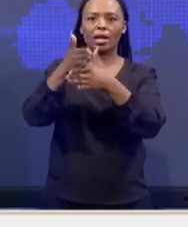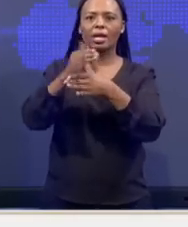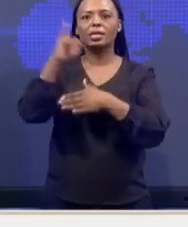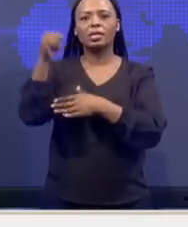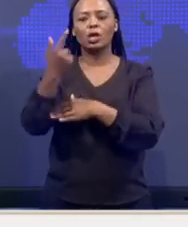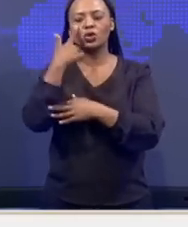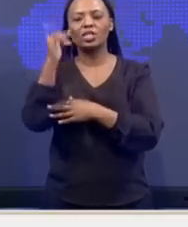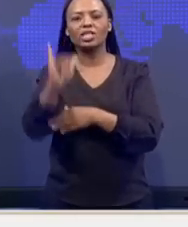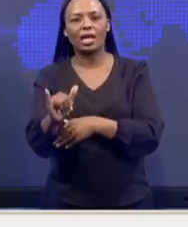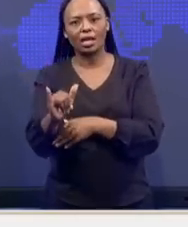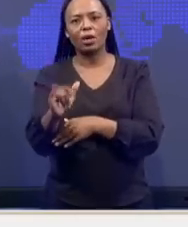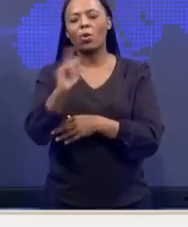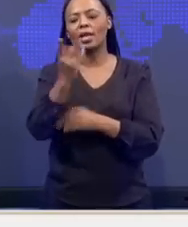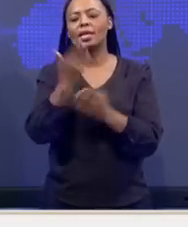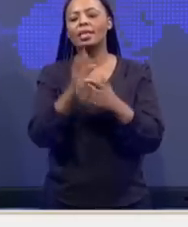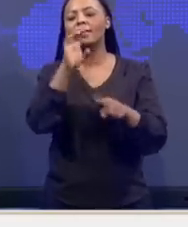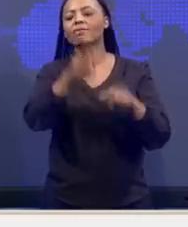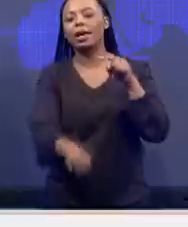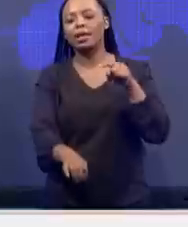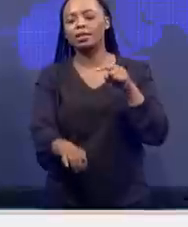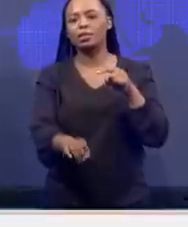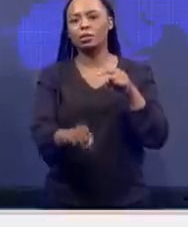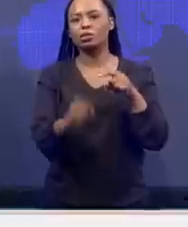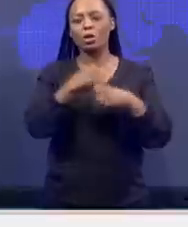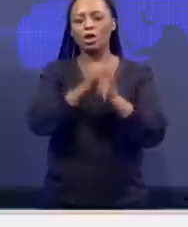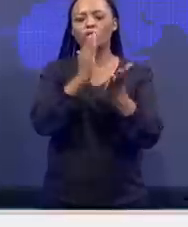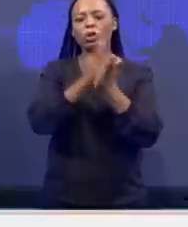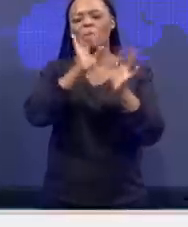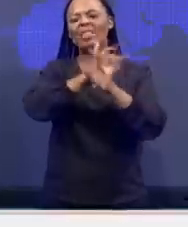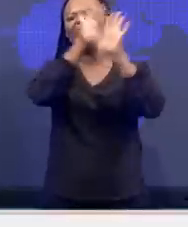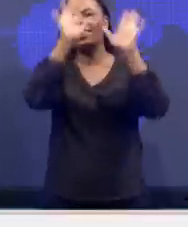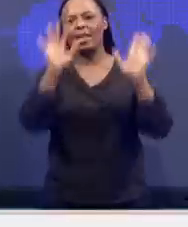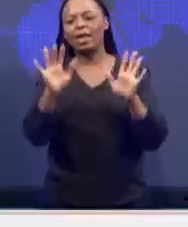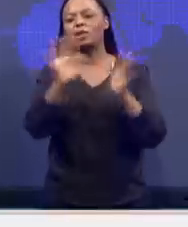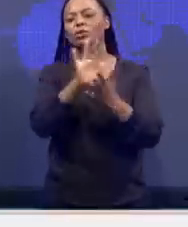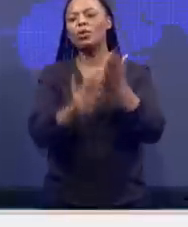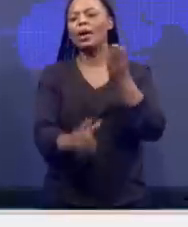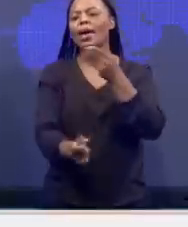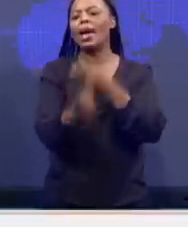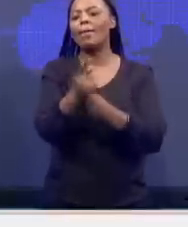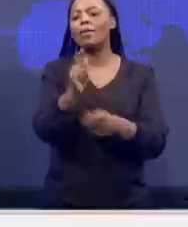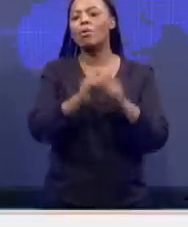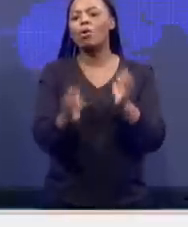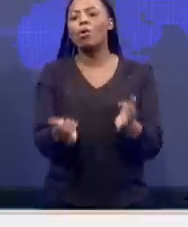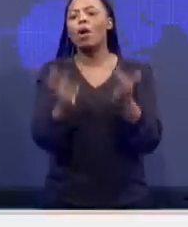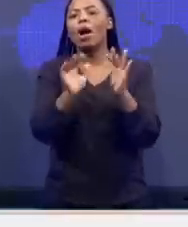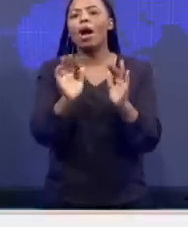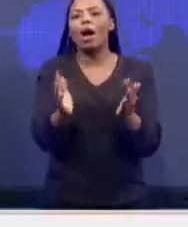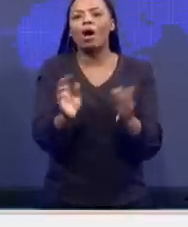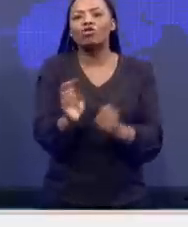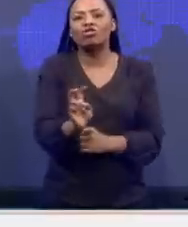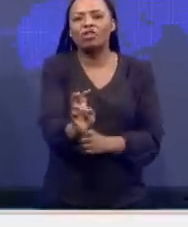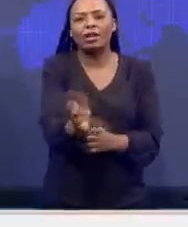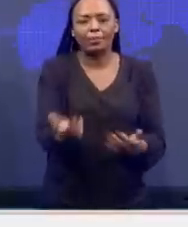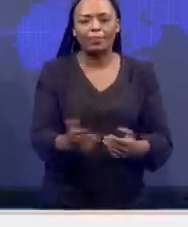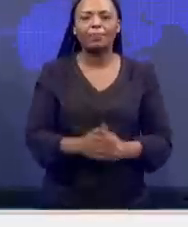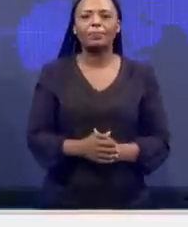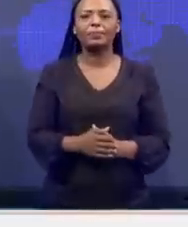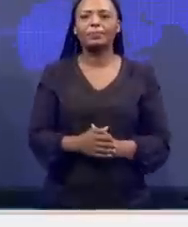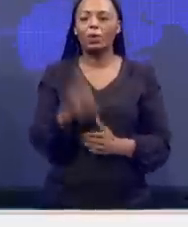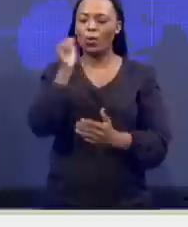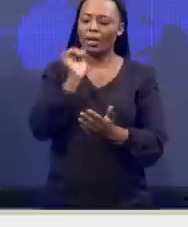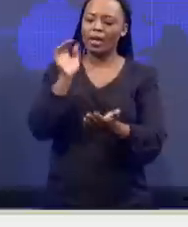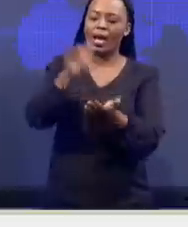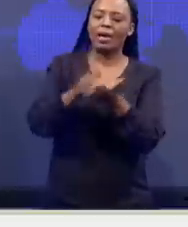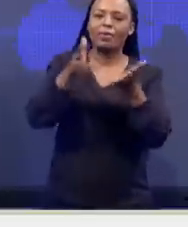check what can they find in terms to make a proper finding as to what might have been the cause. And just before, as we arrived here, minutes after we